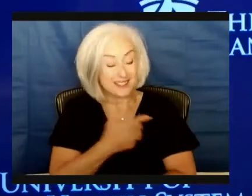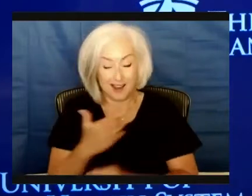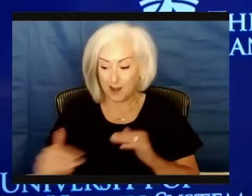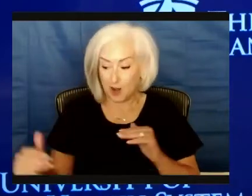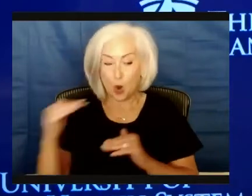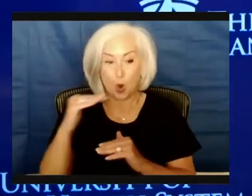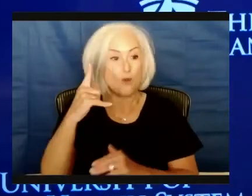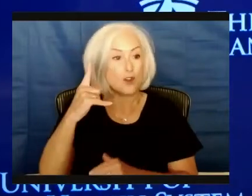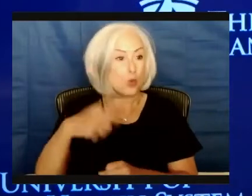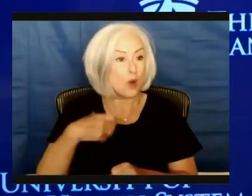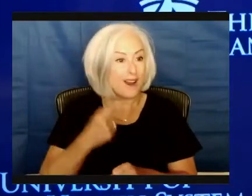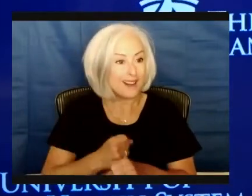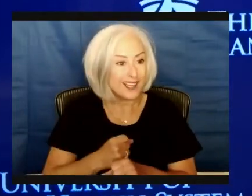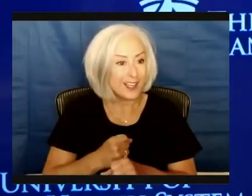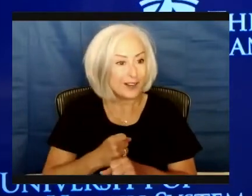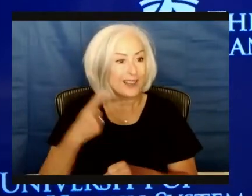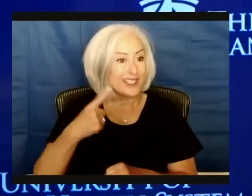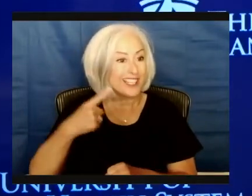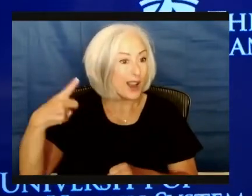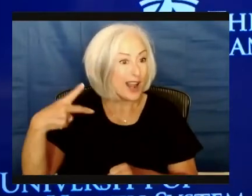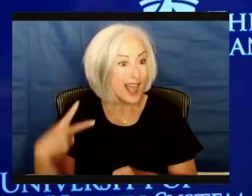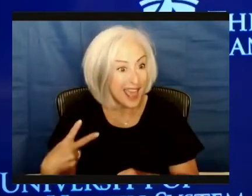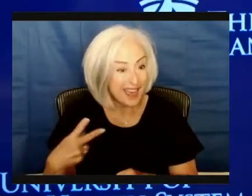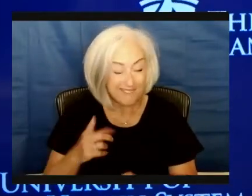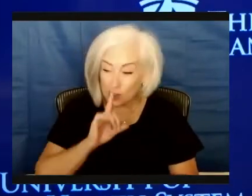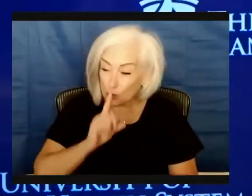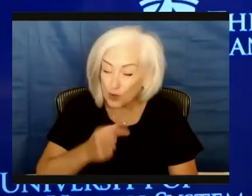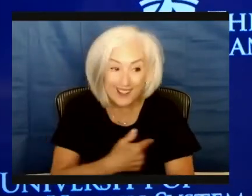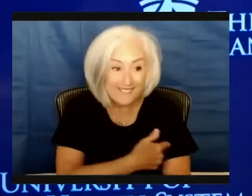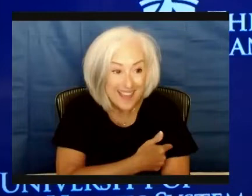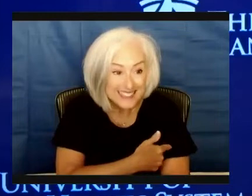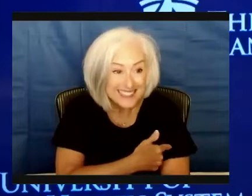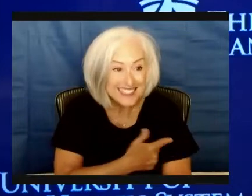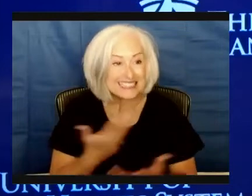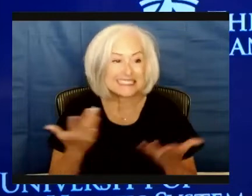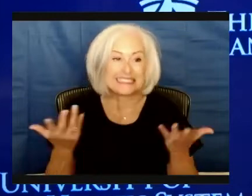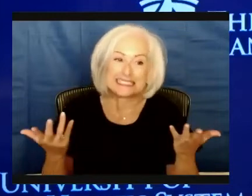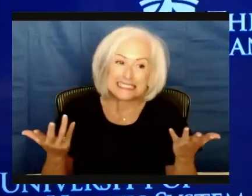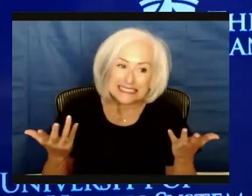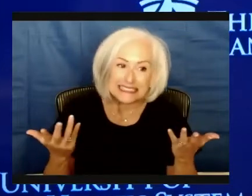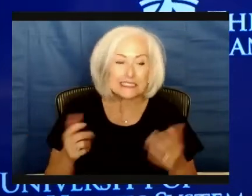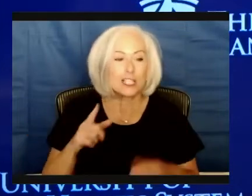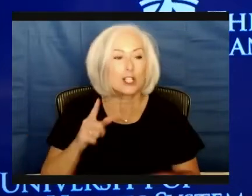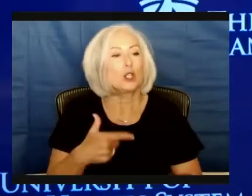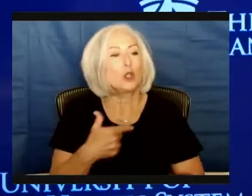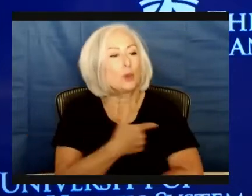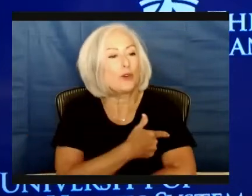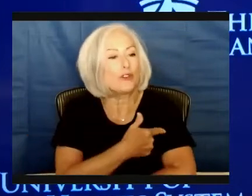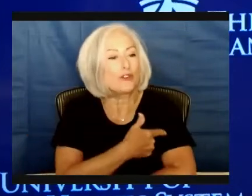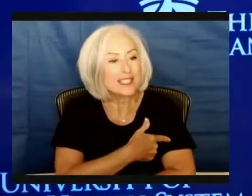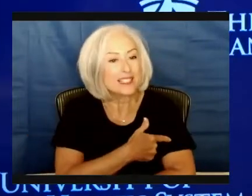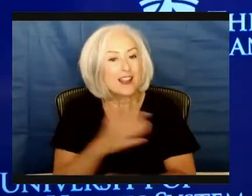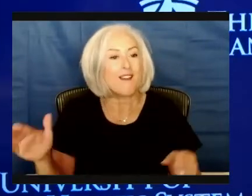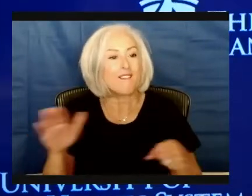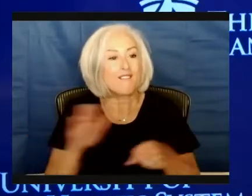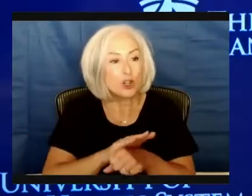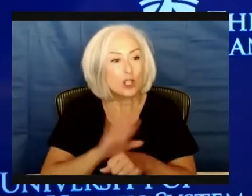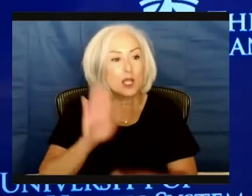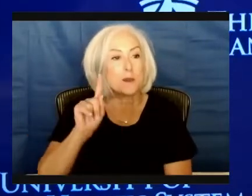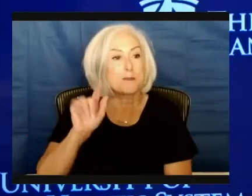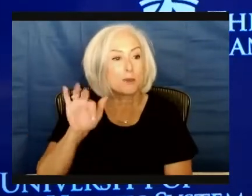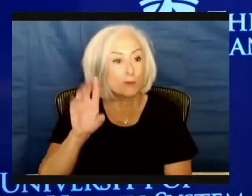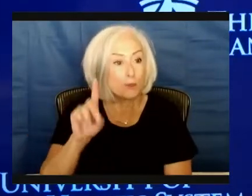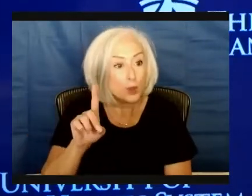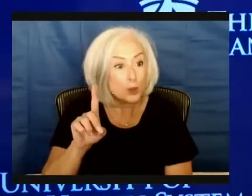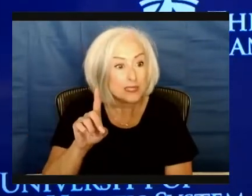half now, are you really even vaccinated anymore? We call it vaccinated. The question, are you vaccinated and fully boosted? Those we're not seeing in the hospital. We're